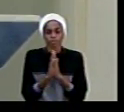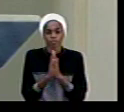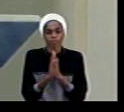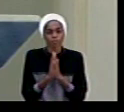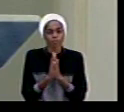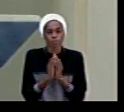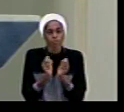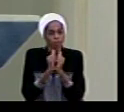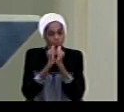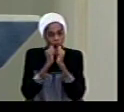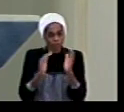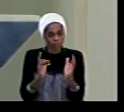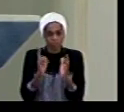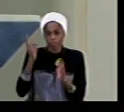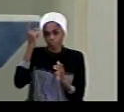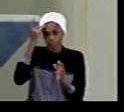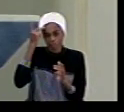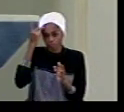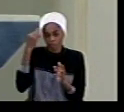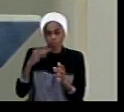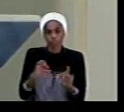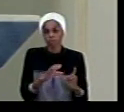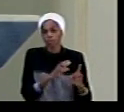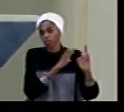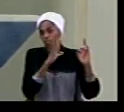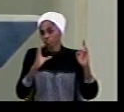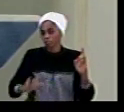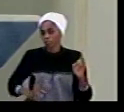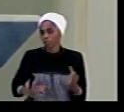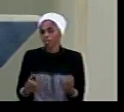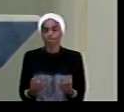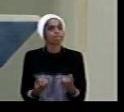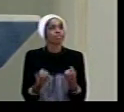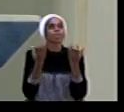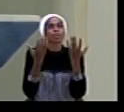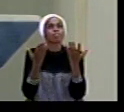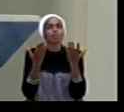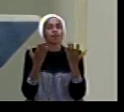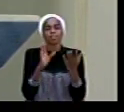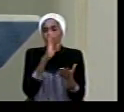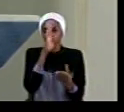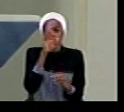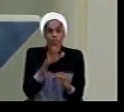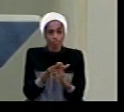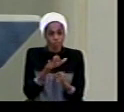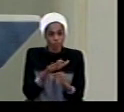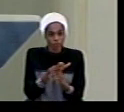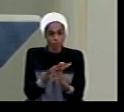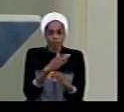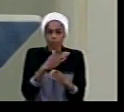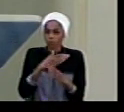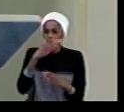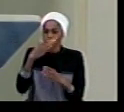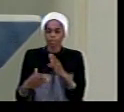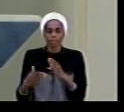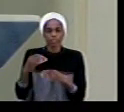Without the purpose of Christ's sacrifice being fulfilled completely in my